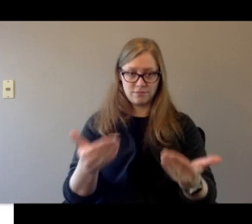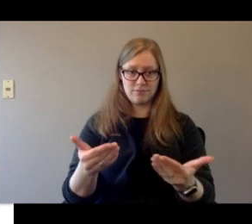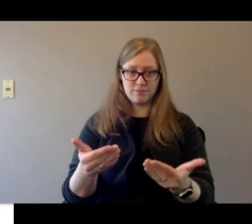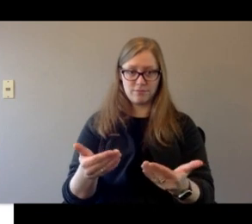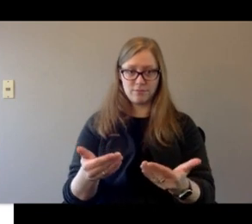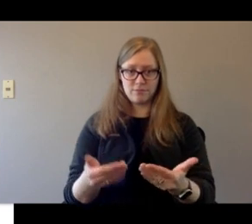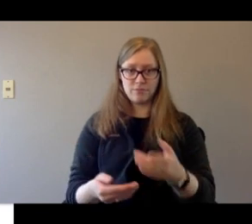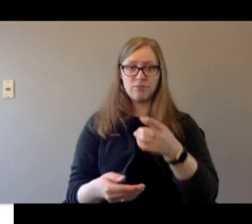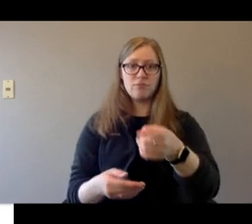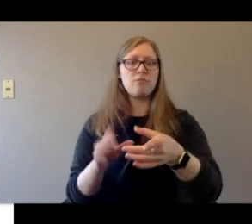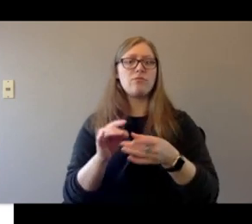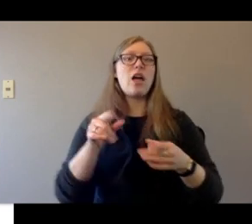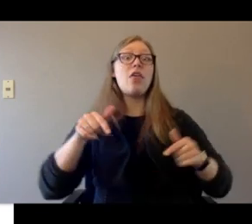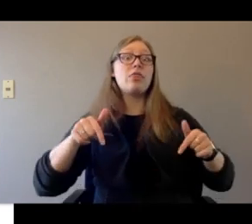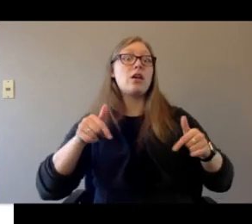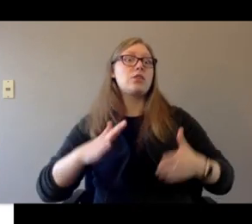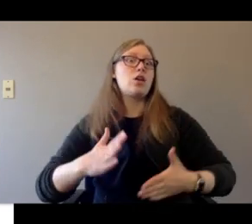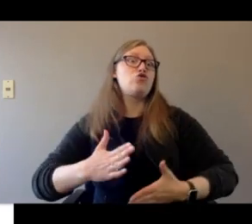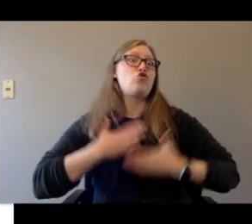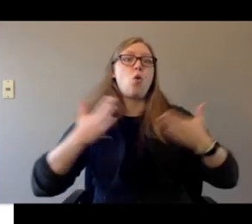This is the joy for me.